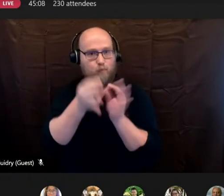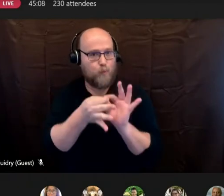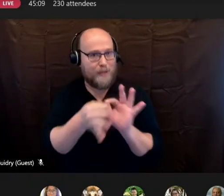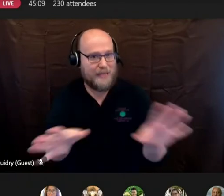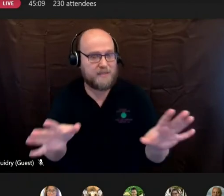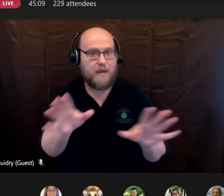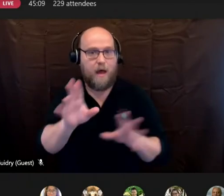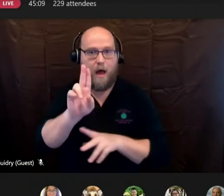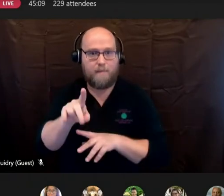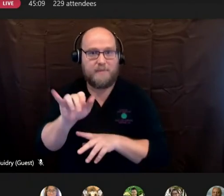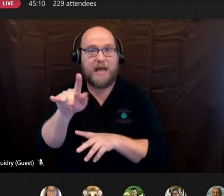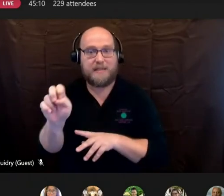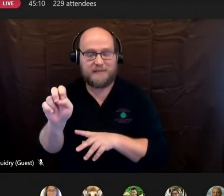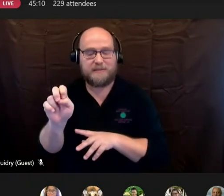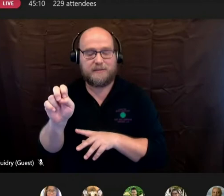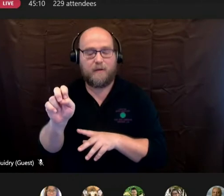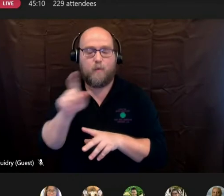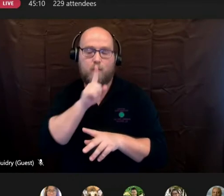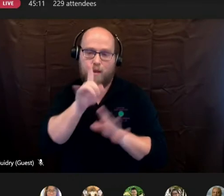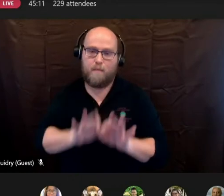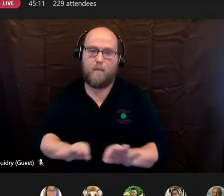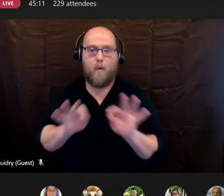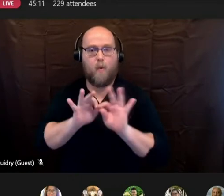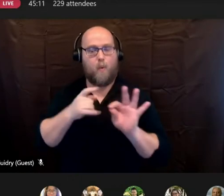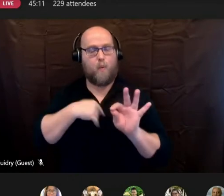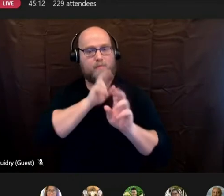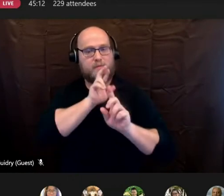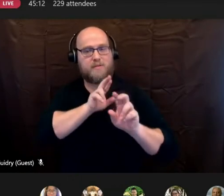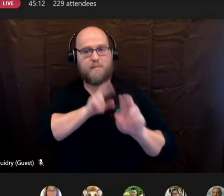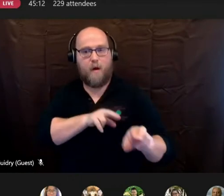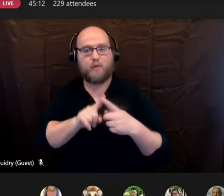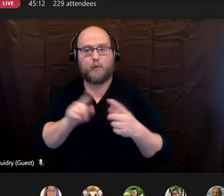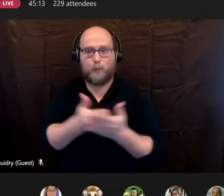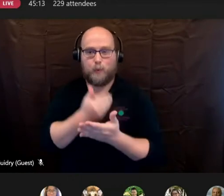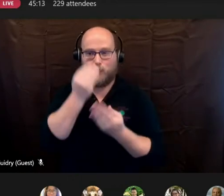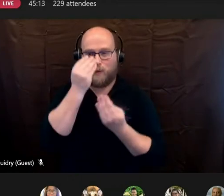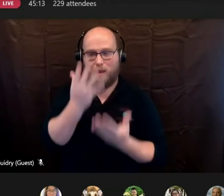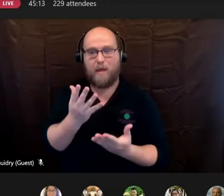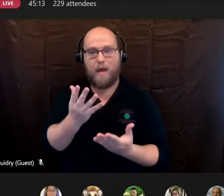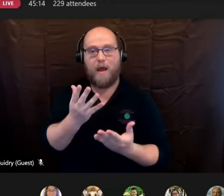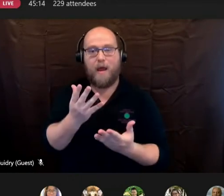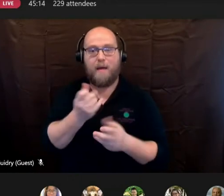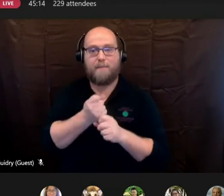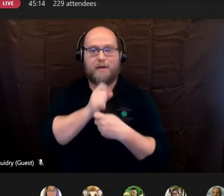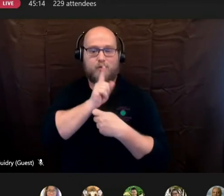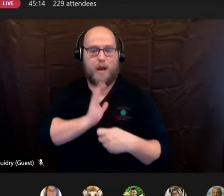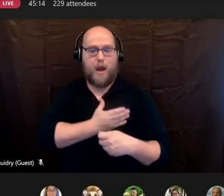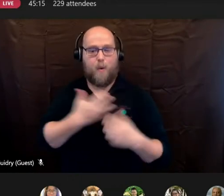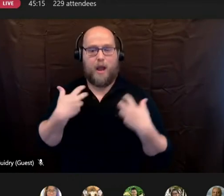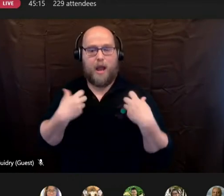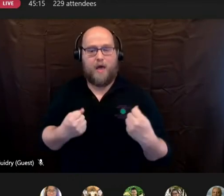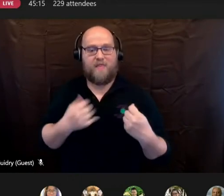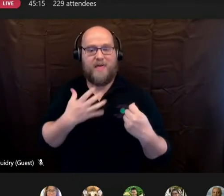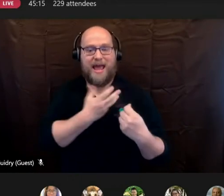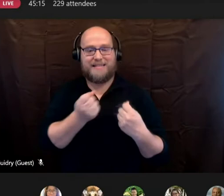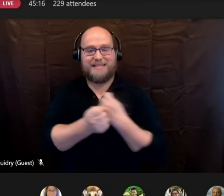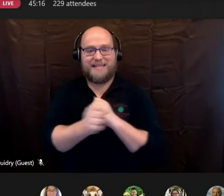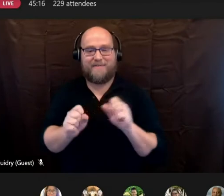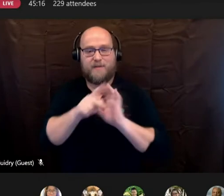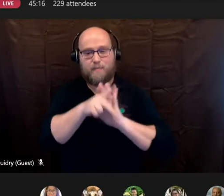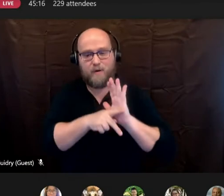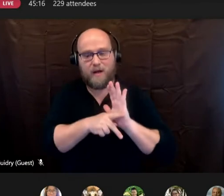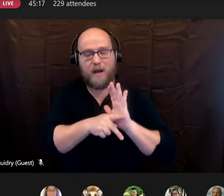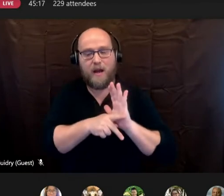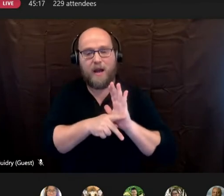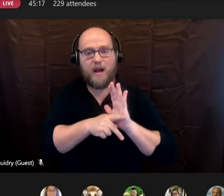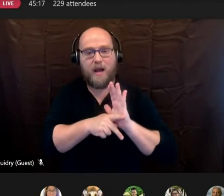to this new knowledge ensures that SPS health and safety protocols consider and align with the most